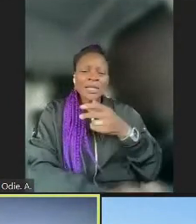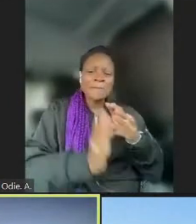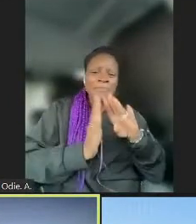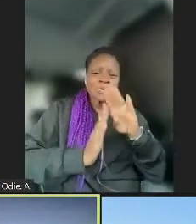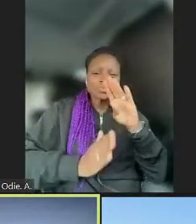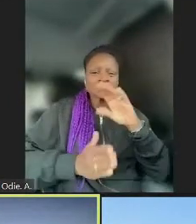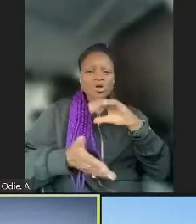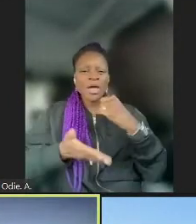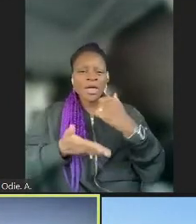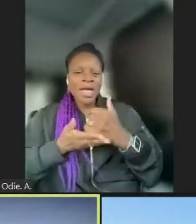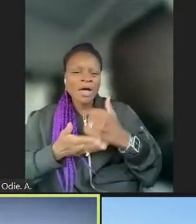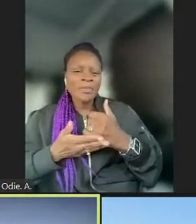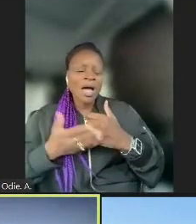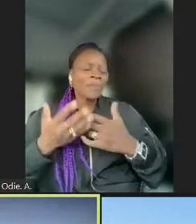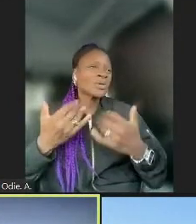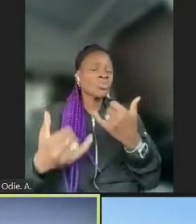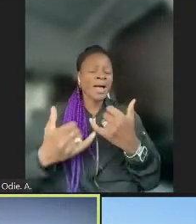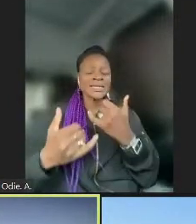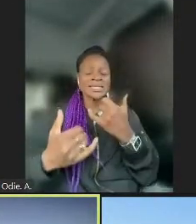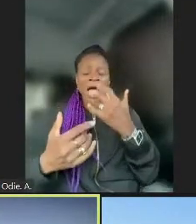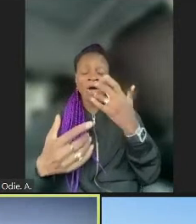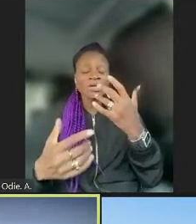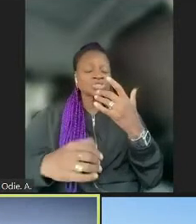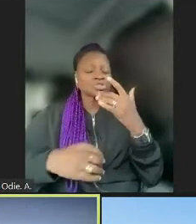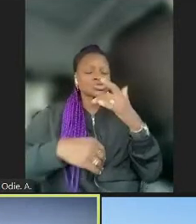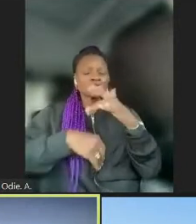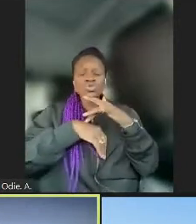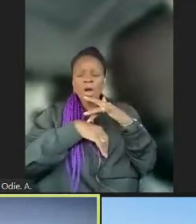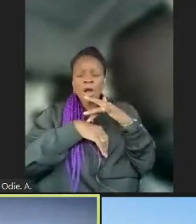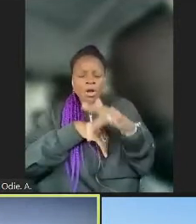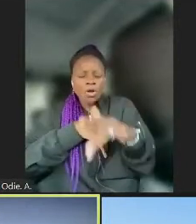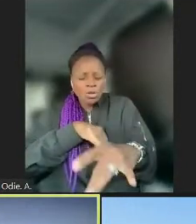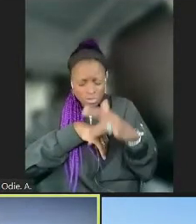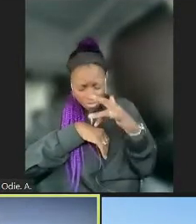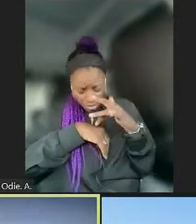think it's a little premature for us to be able to consider